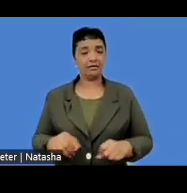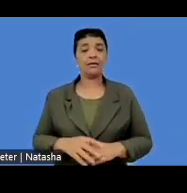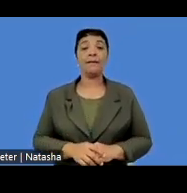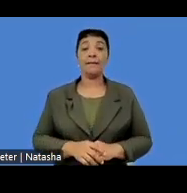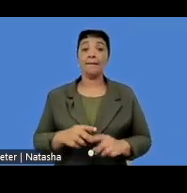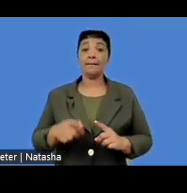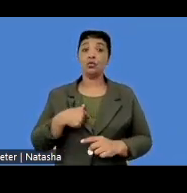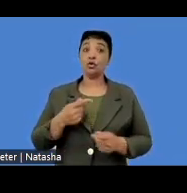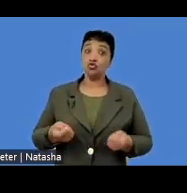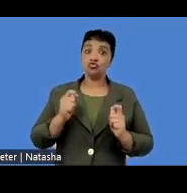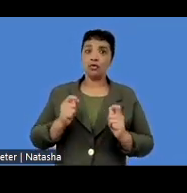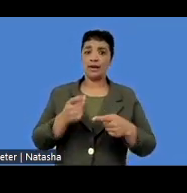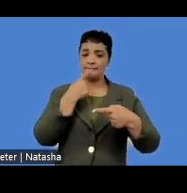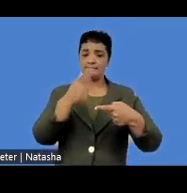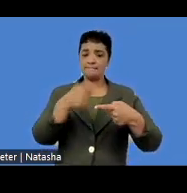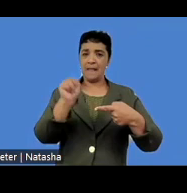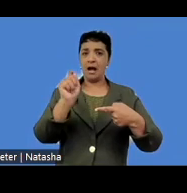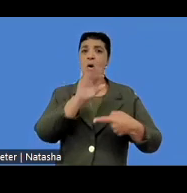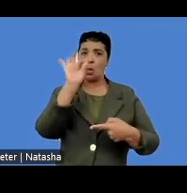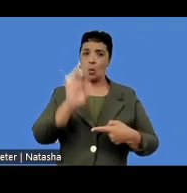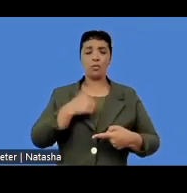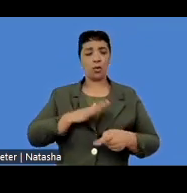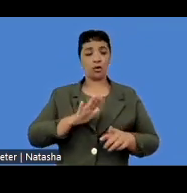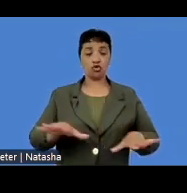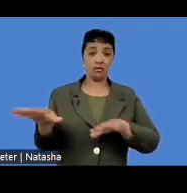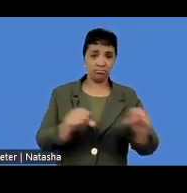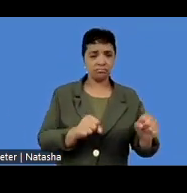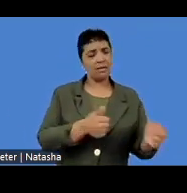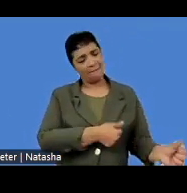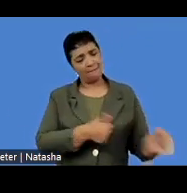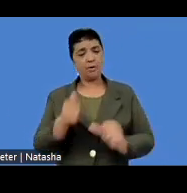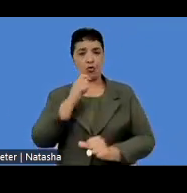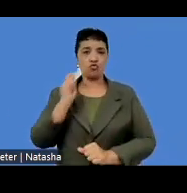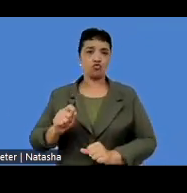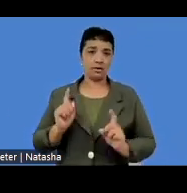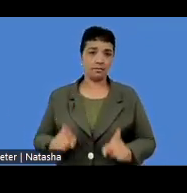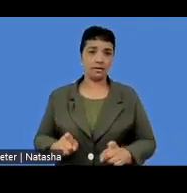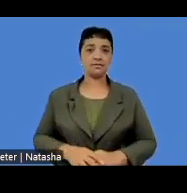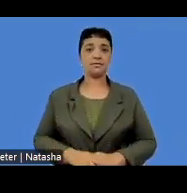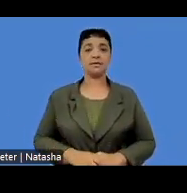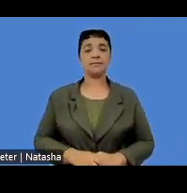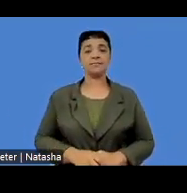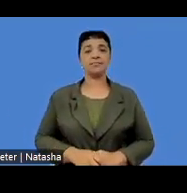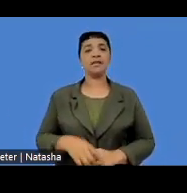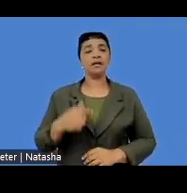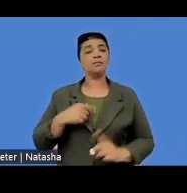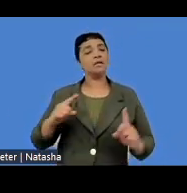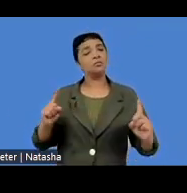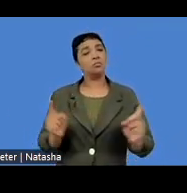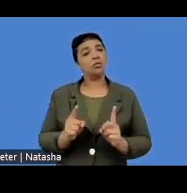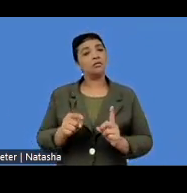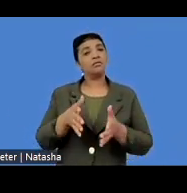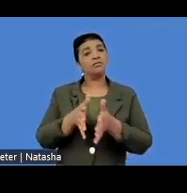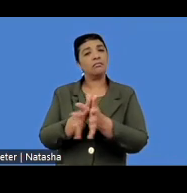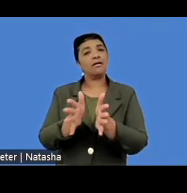because we would like to have our children here in Ukraine. This is very briefly about the situation with DI